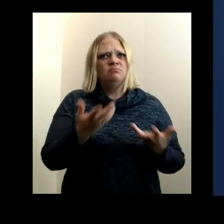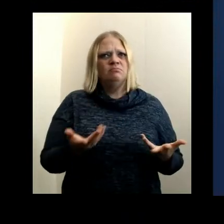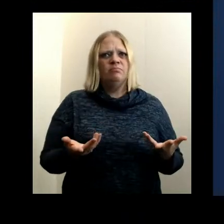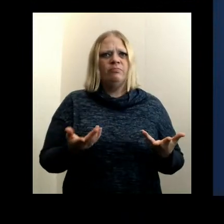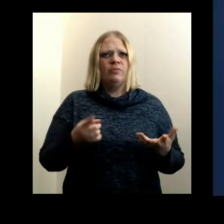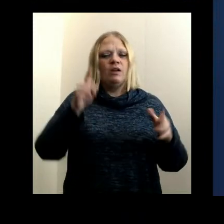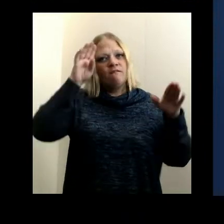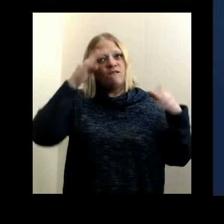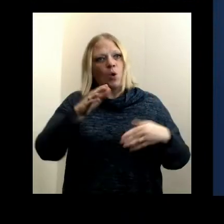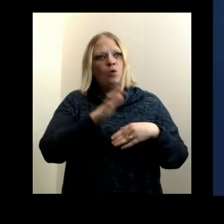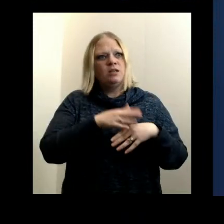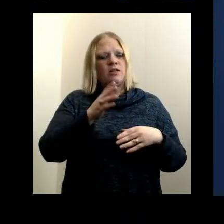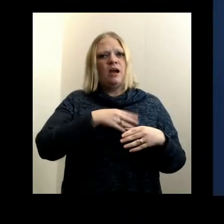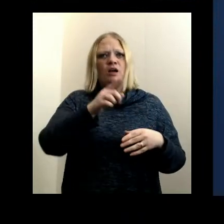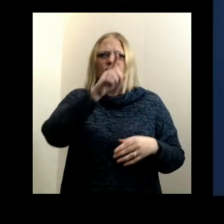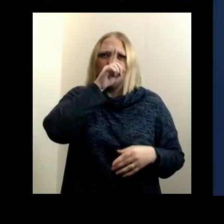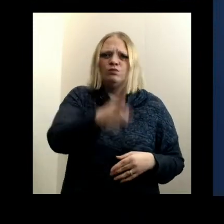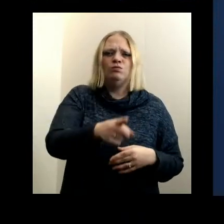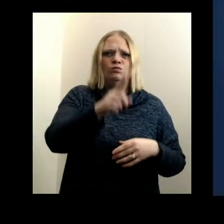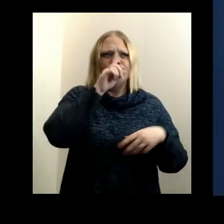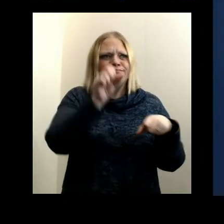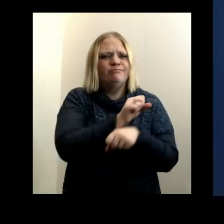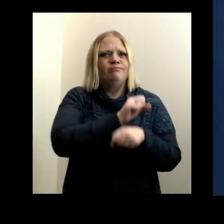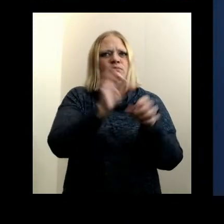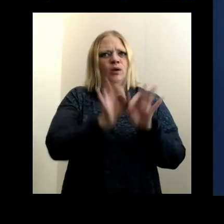truly important during Christmas season.